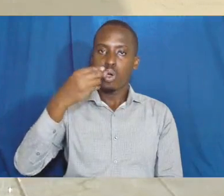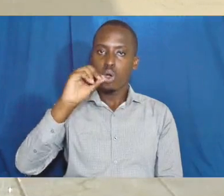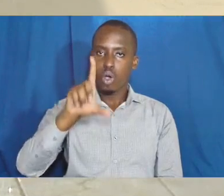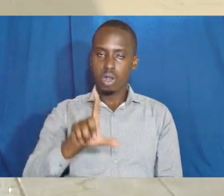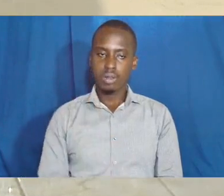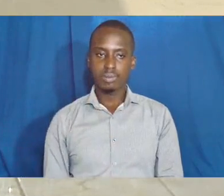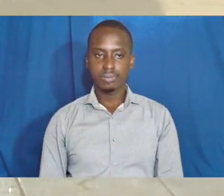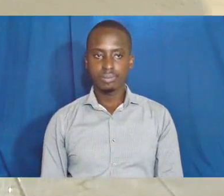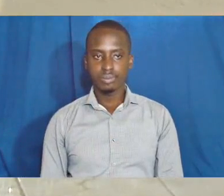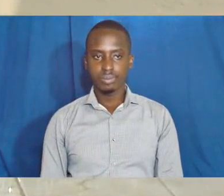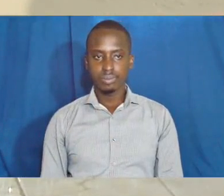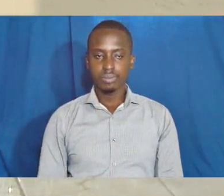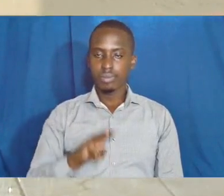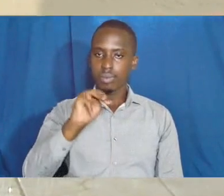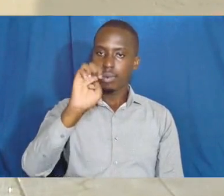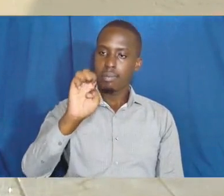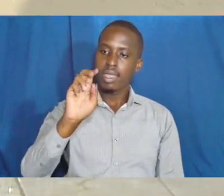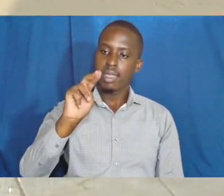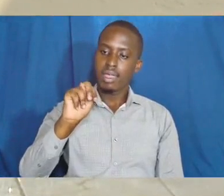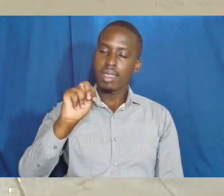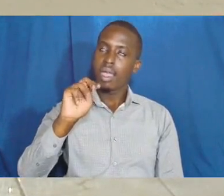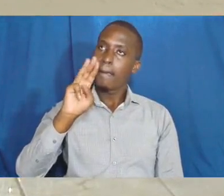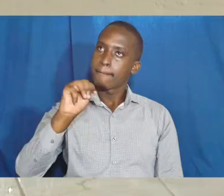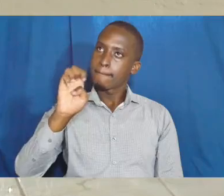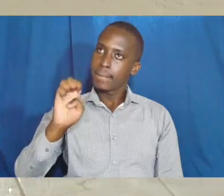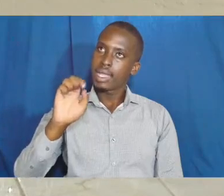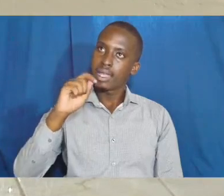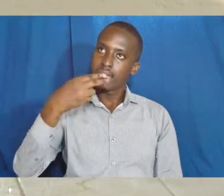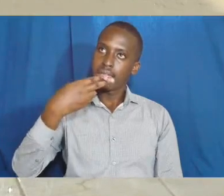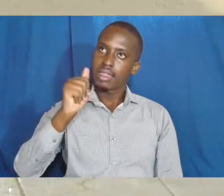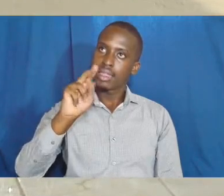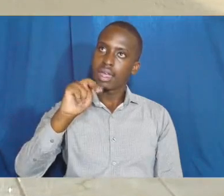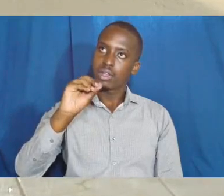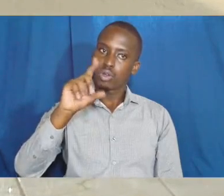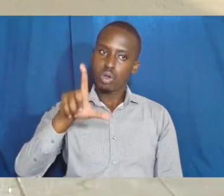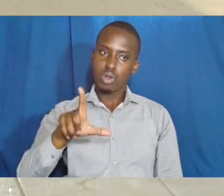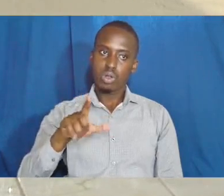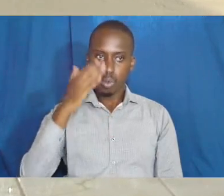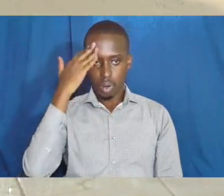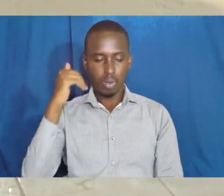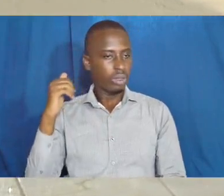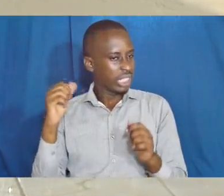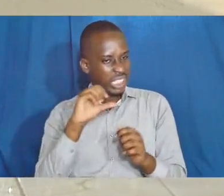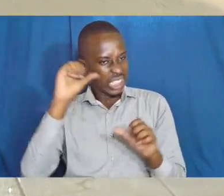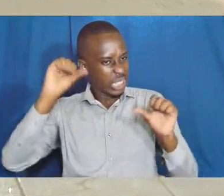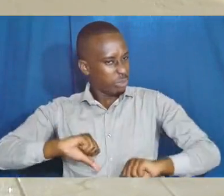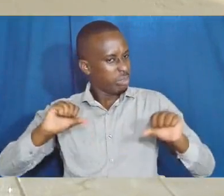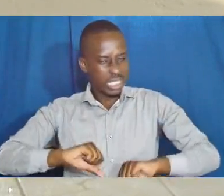This is methanol, one of the most dangerous alcohols. It causes, when